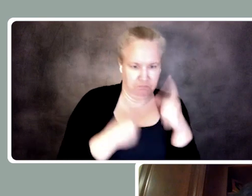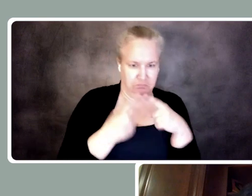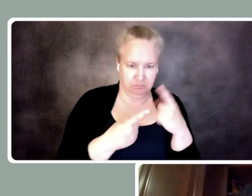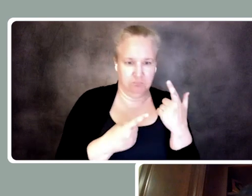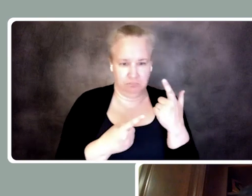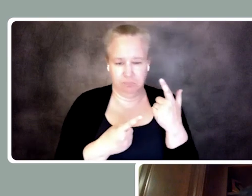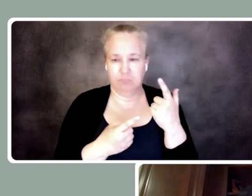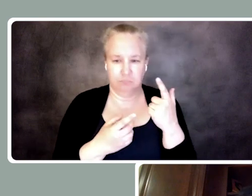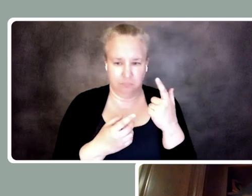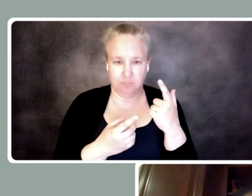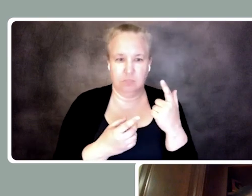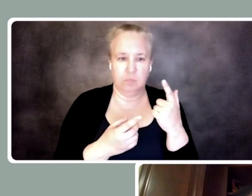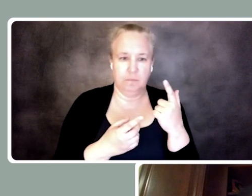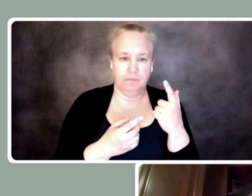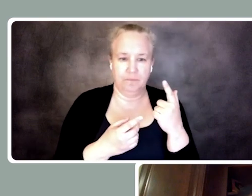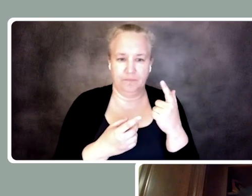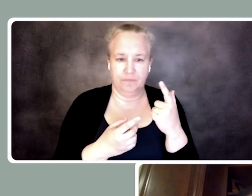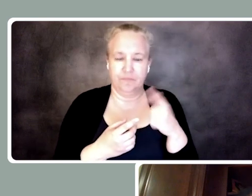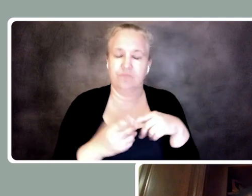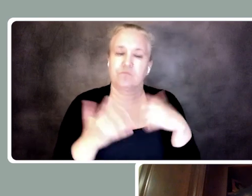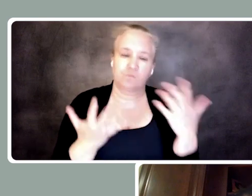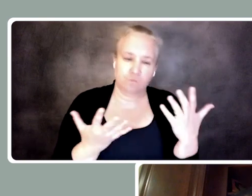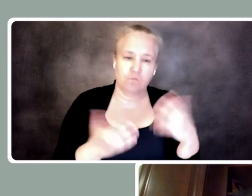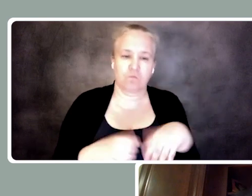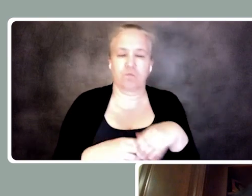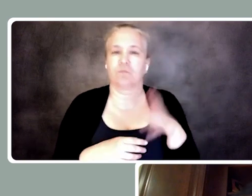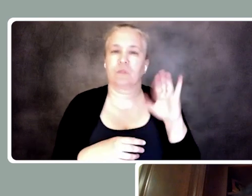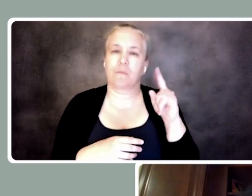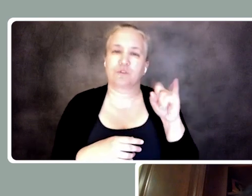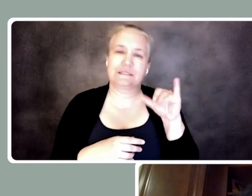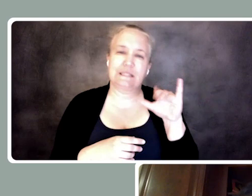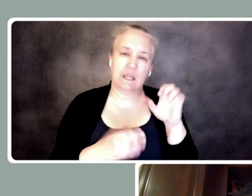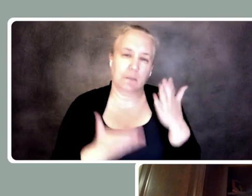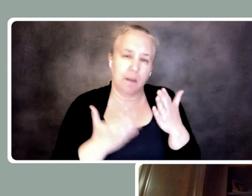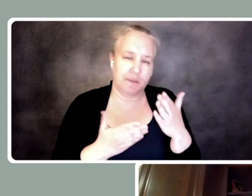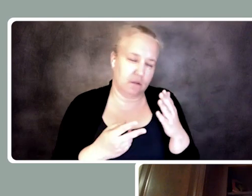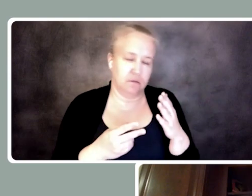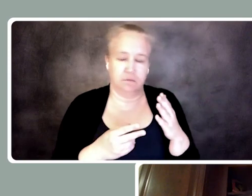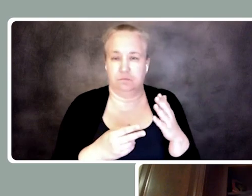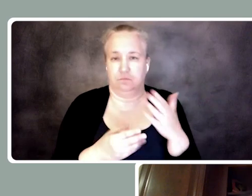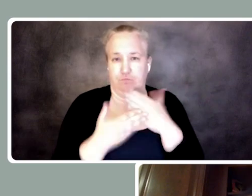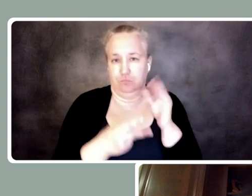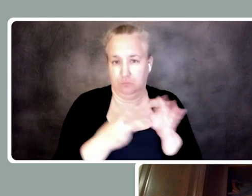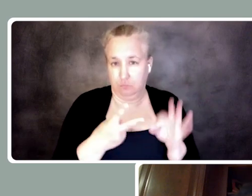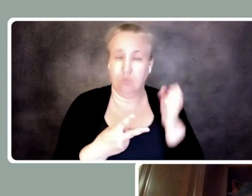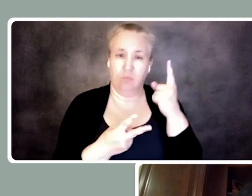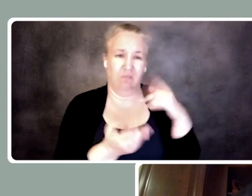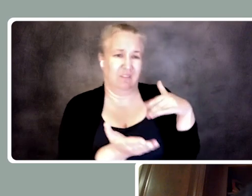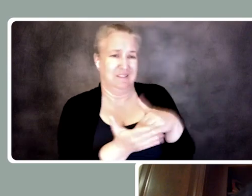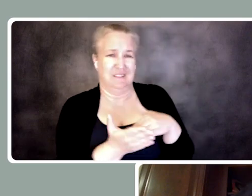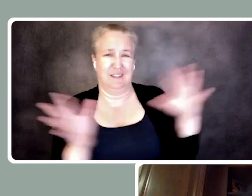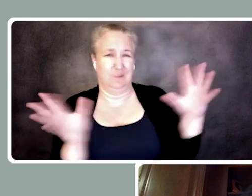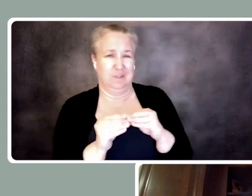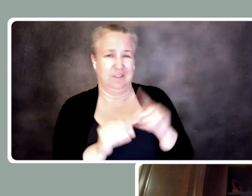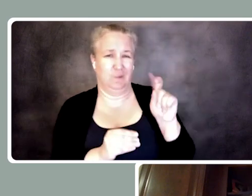palbociclib. I think ribociclib may be a viable option. The only comment I would say is the study was only 120